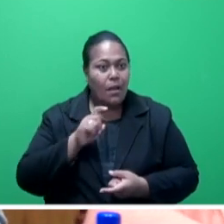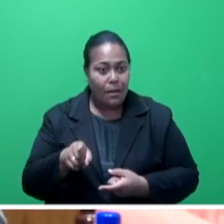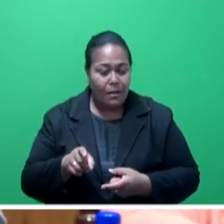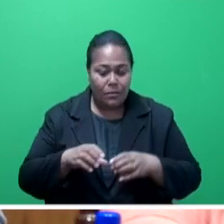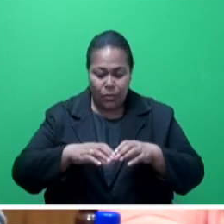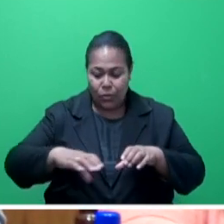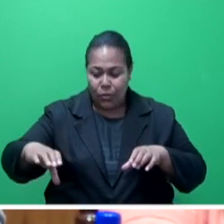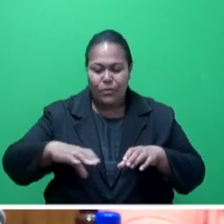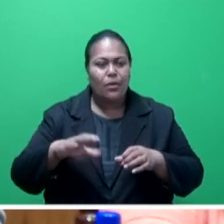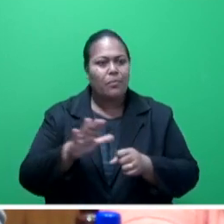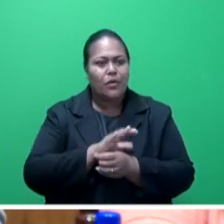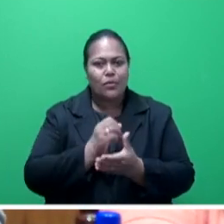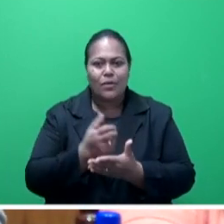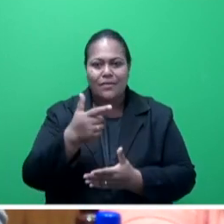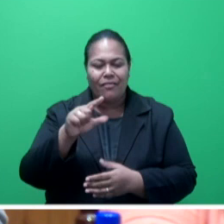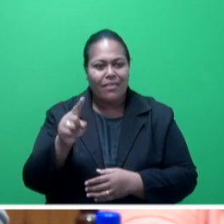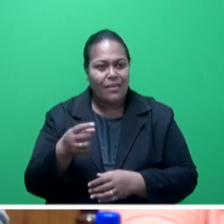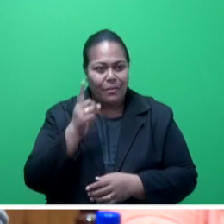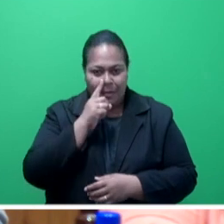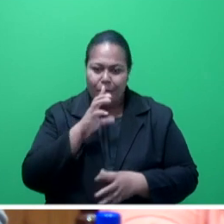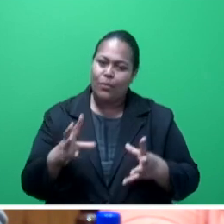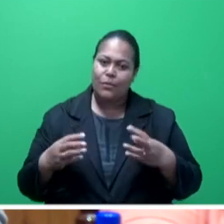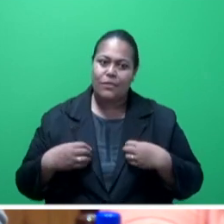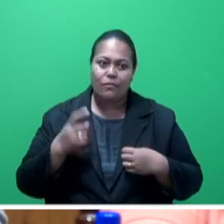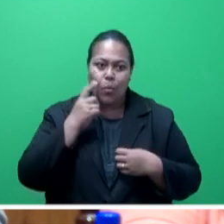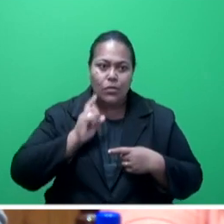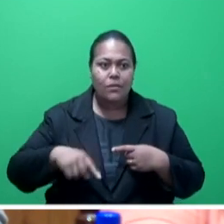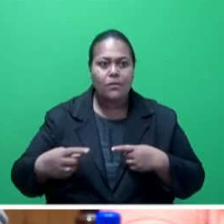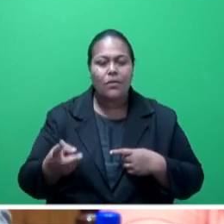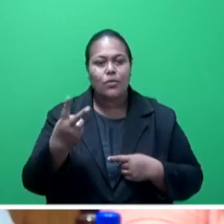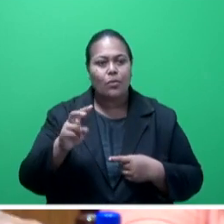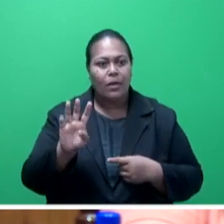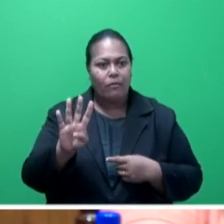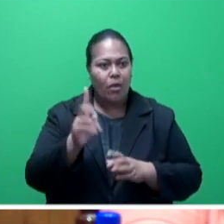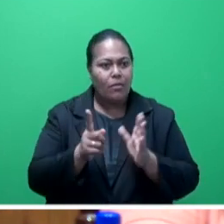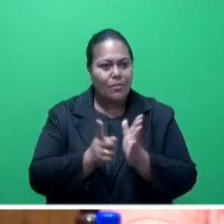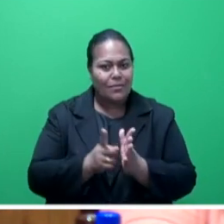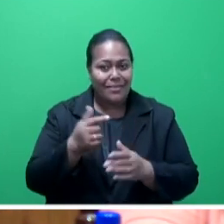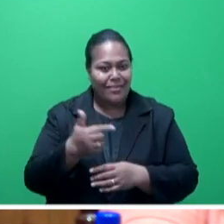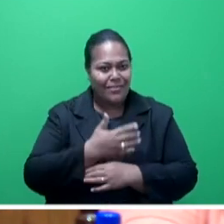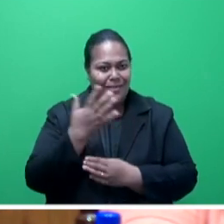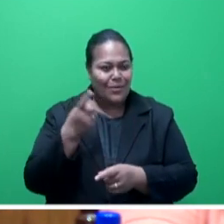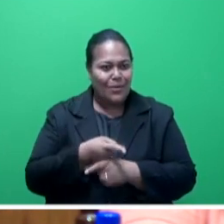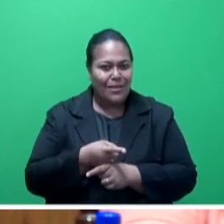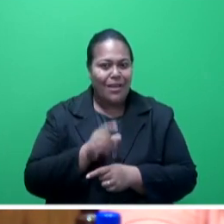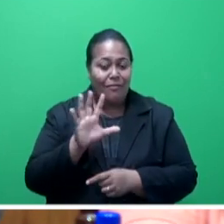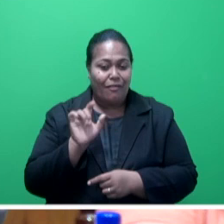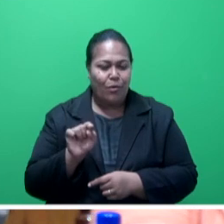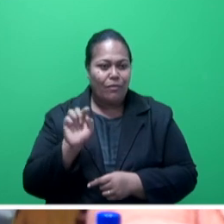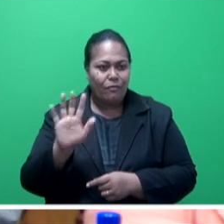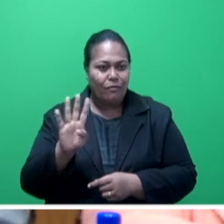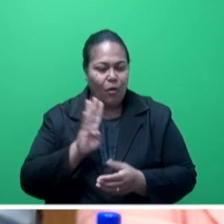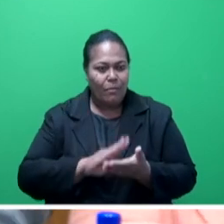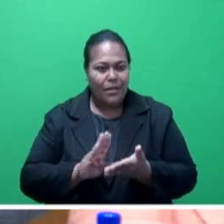people to receive normal water pressure 24/7 in the comfort of their home. $5.5 million is allocated to